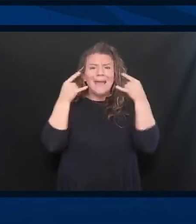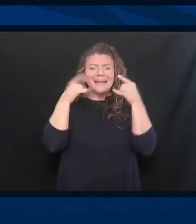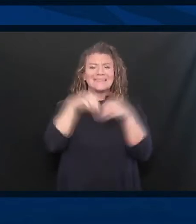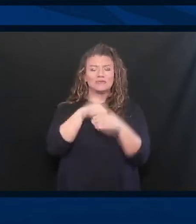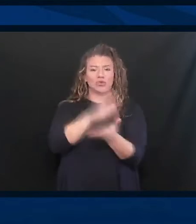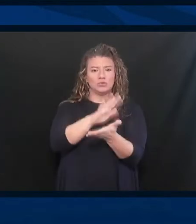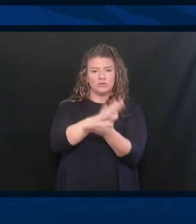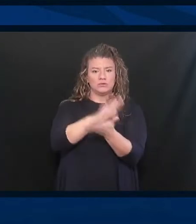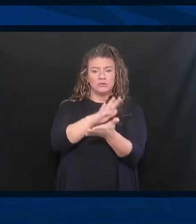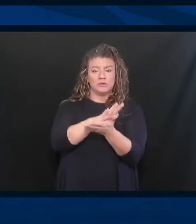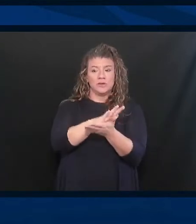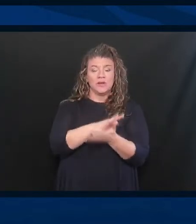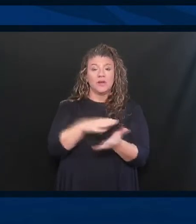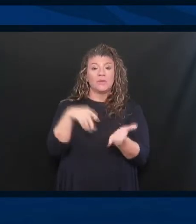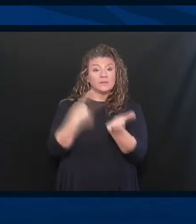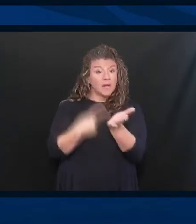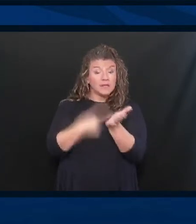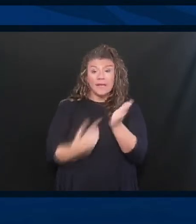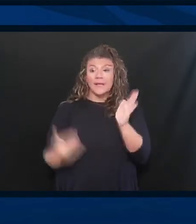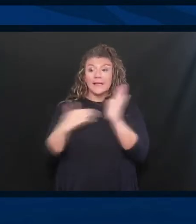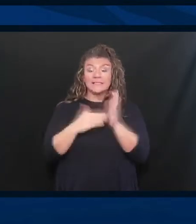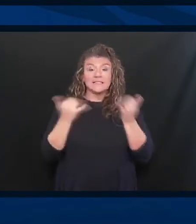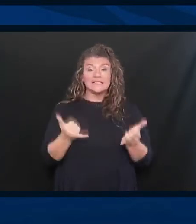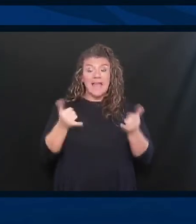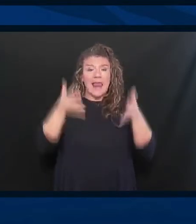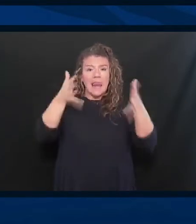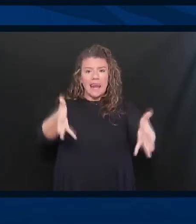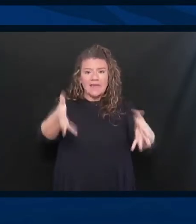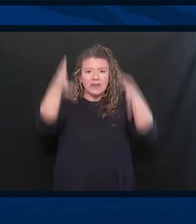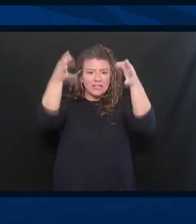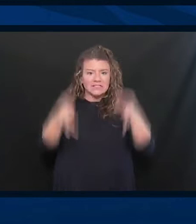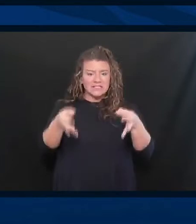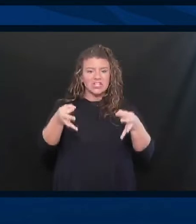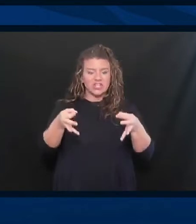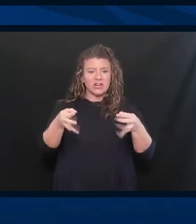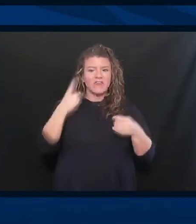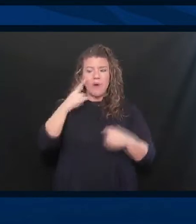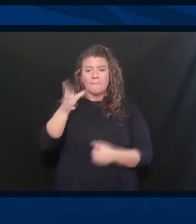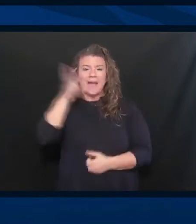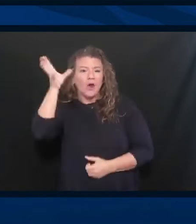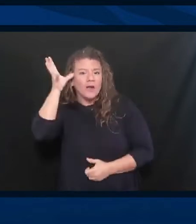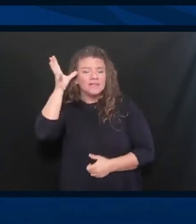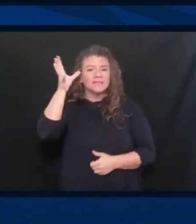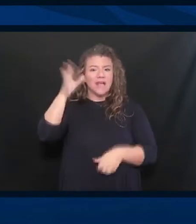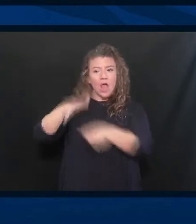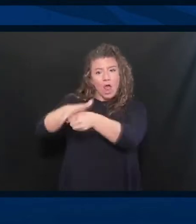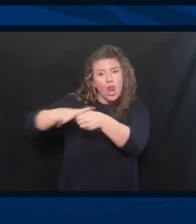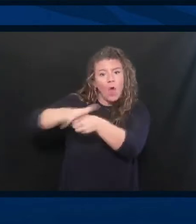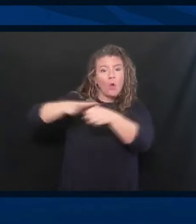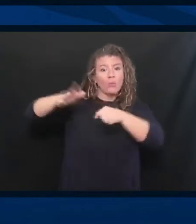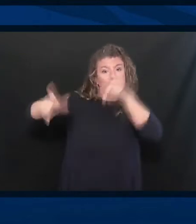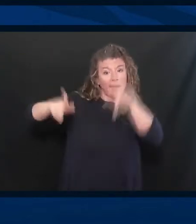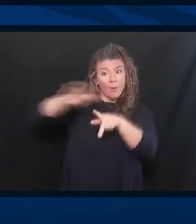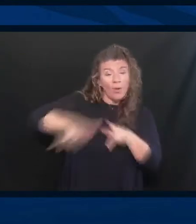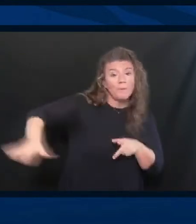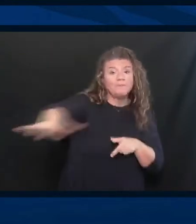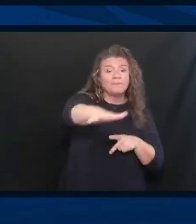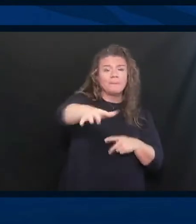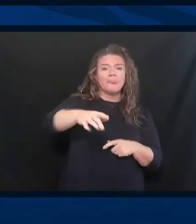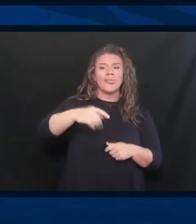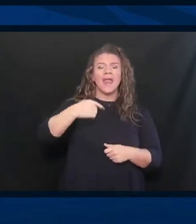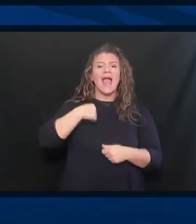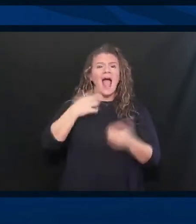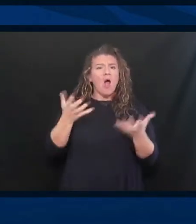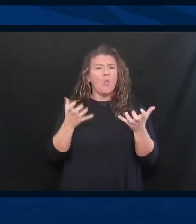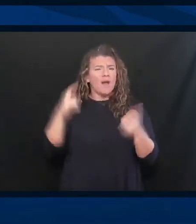schools. You've talked again today about leaving those decisions to parents and local officials. I'd love